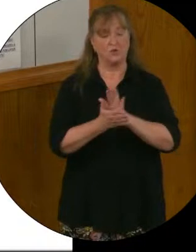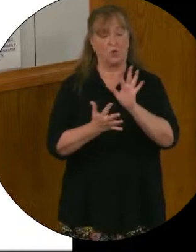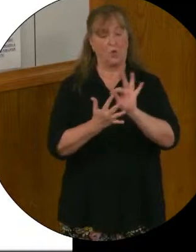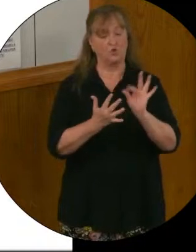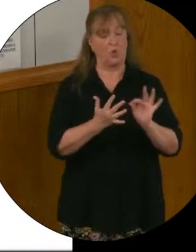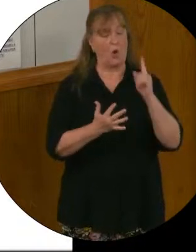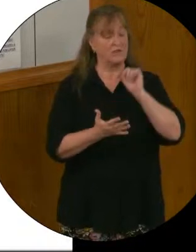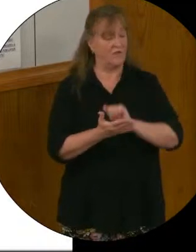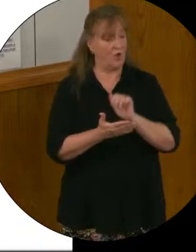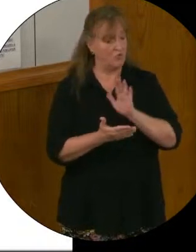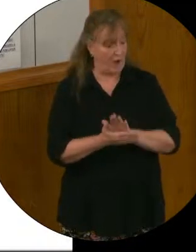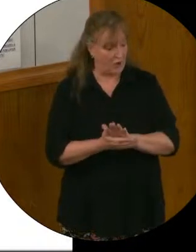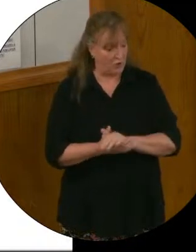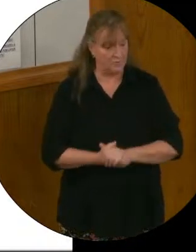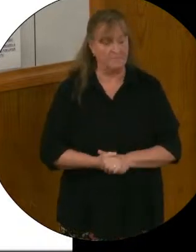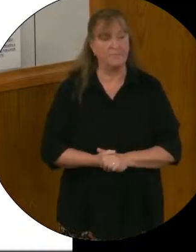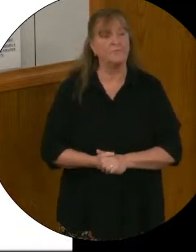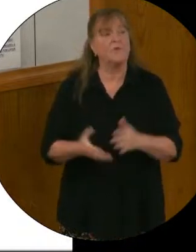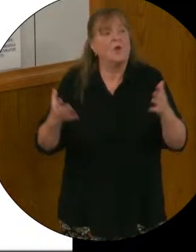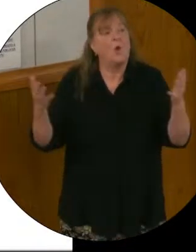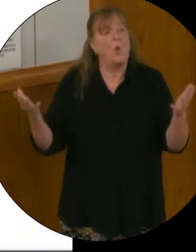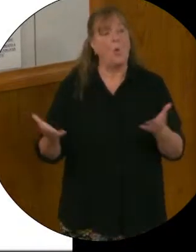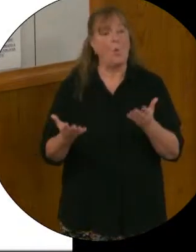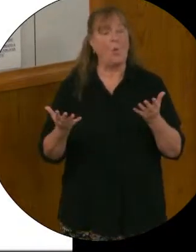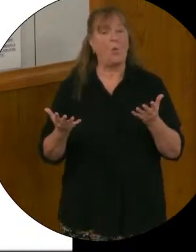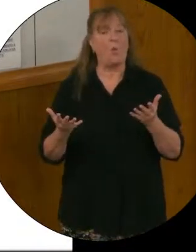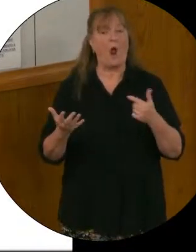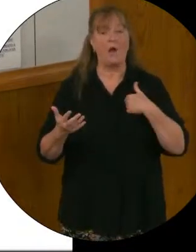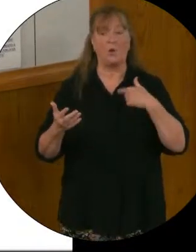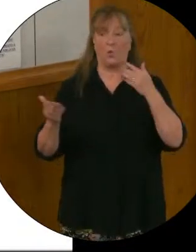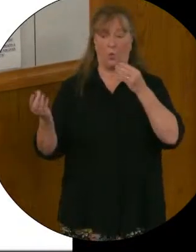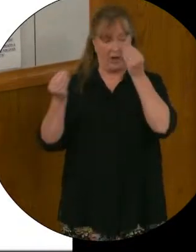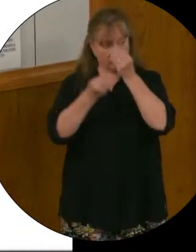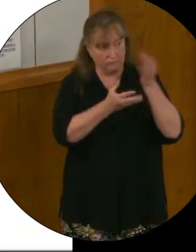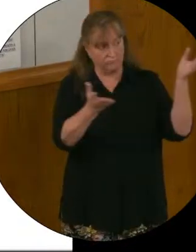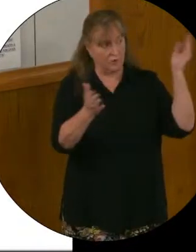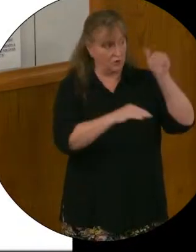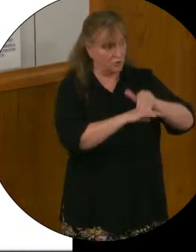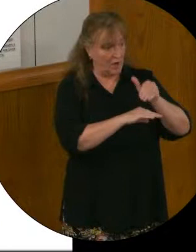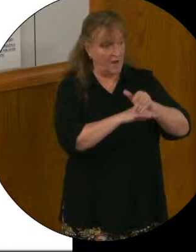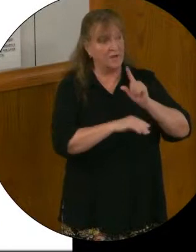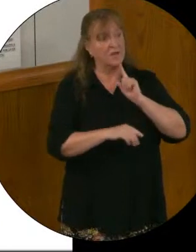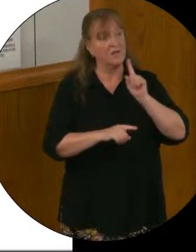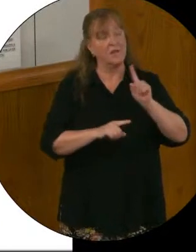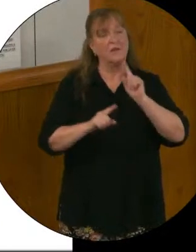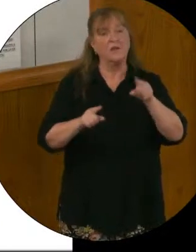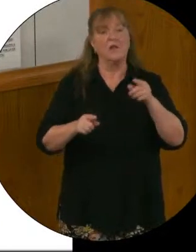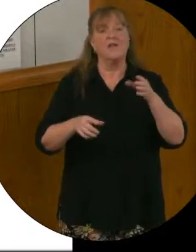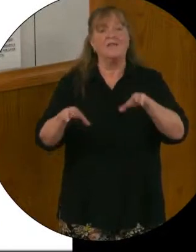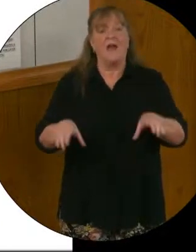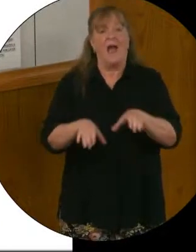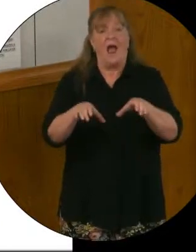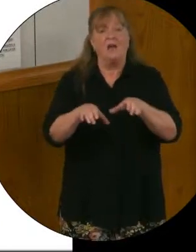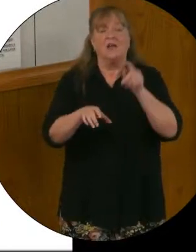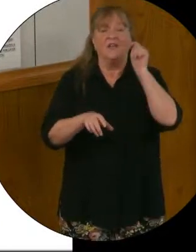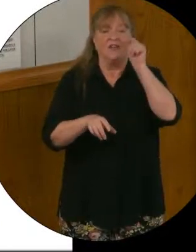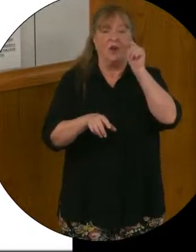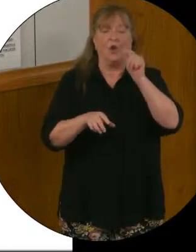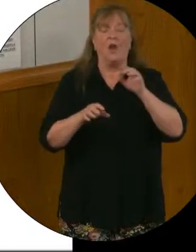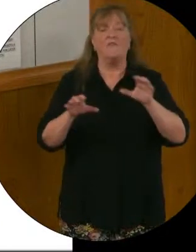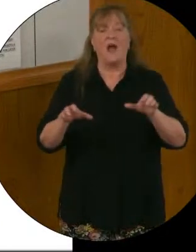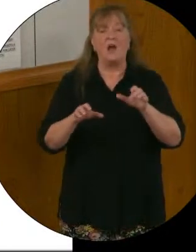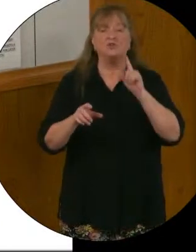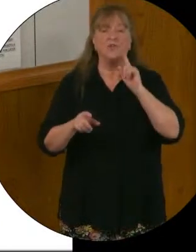record. What we bring to you this evening is a theory of action that was presented to you in the previous